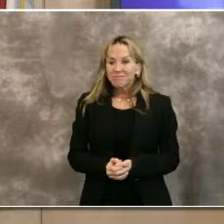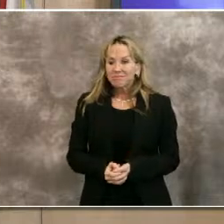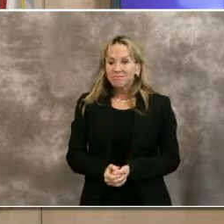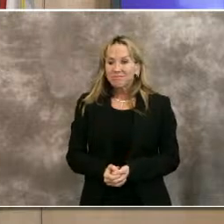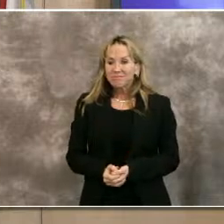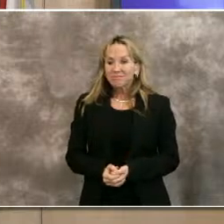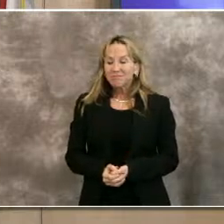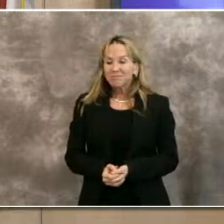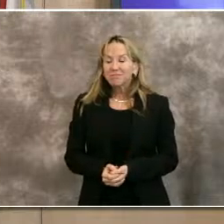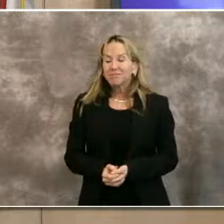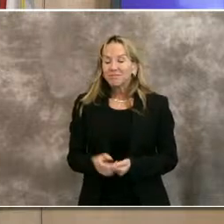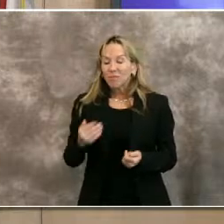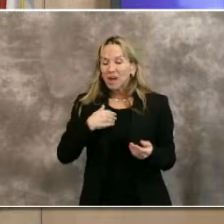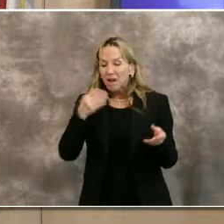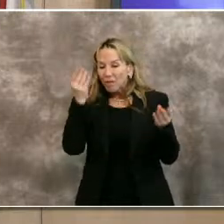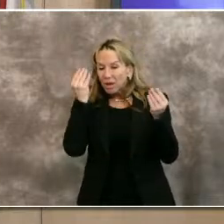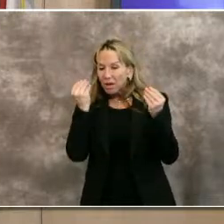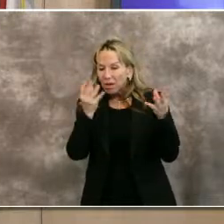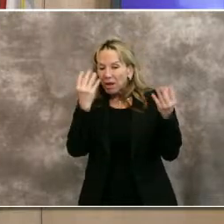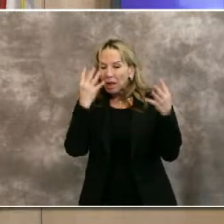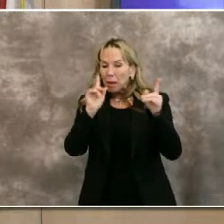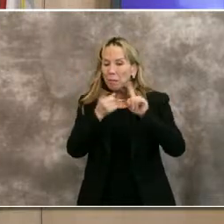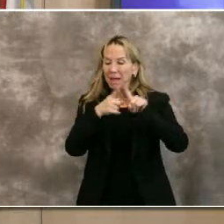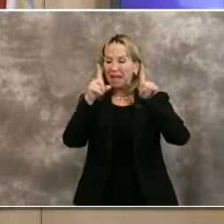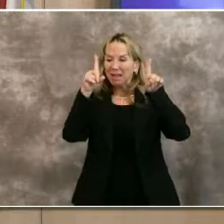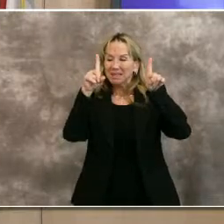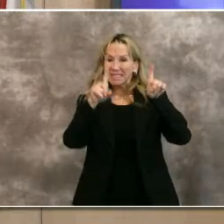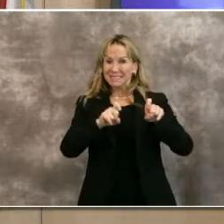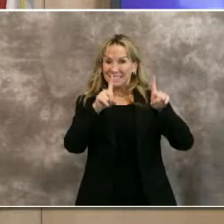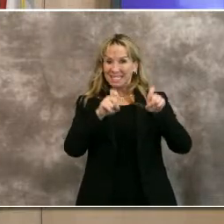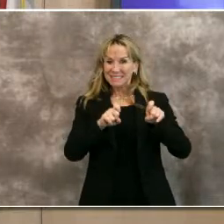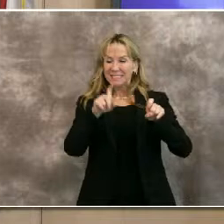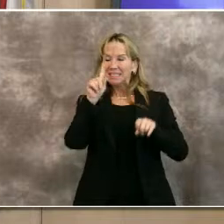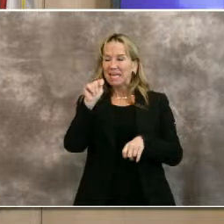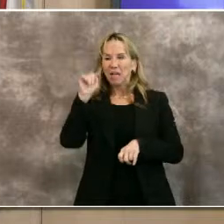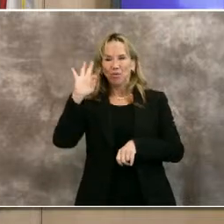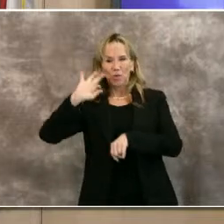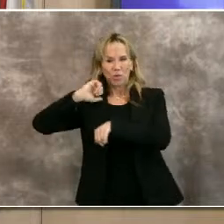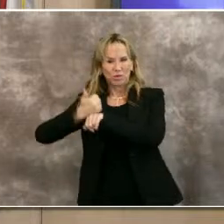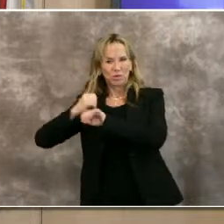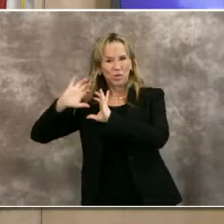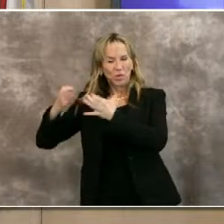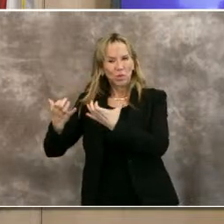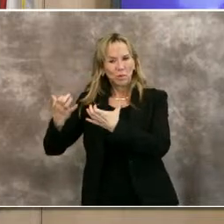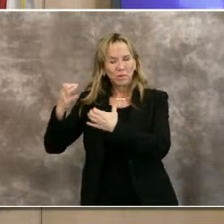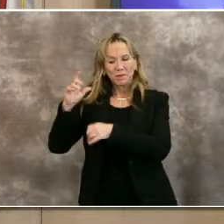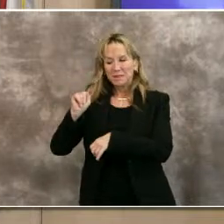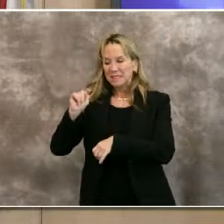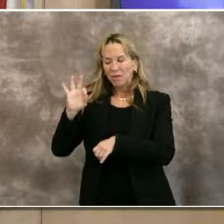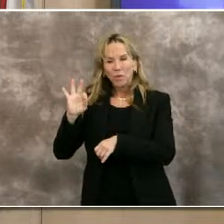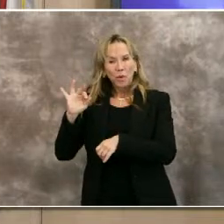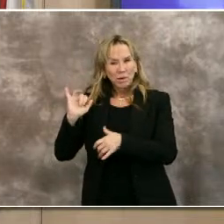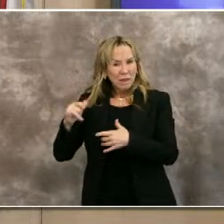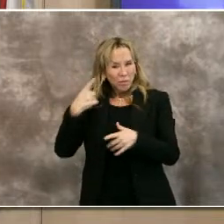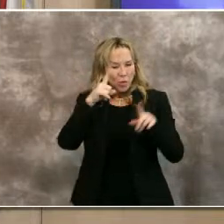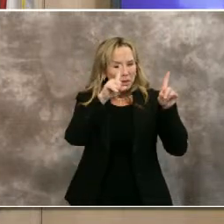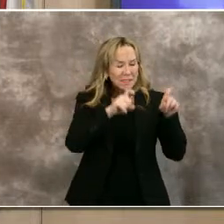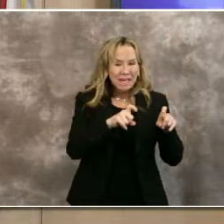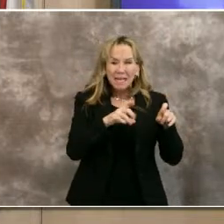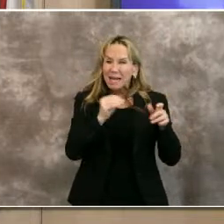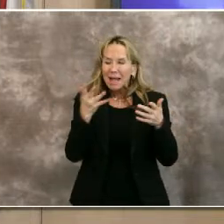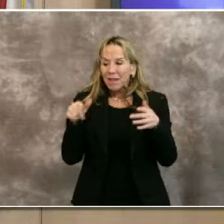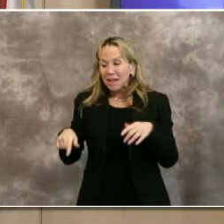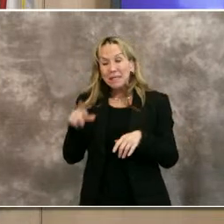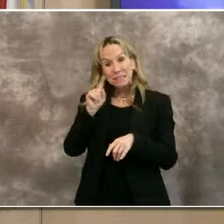on the testing task force and the strategies that the testing